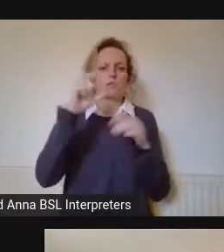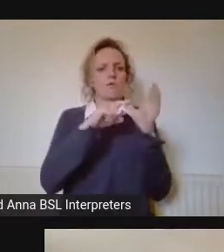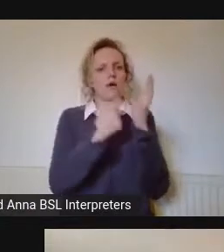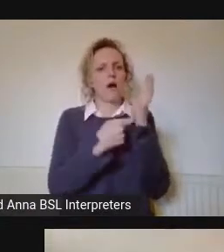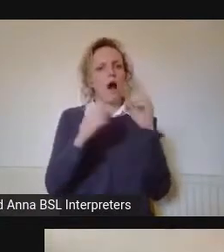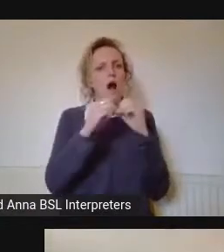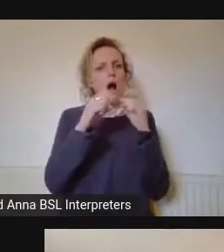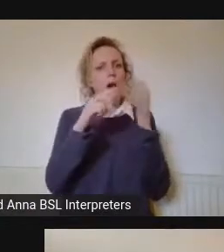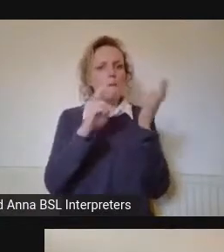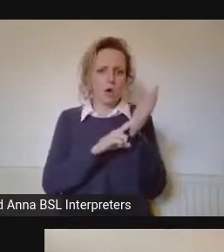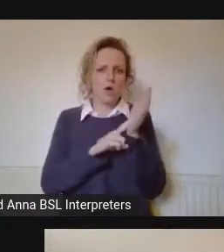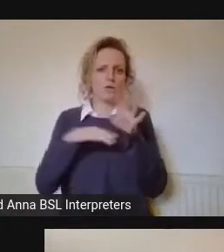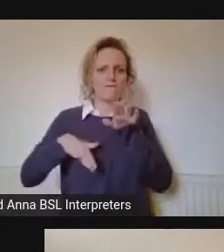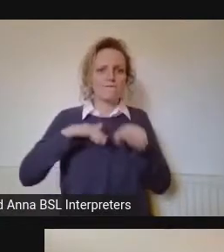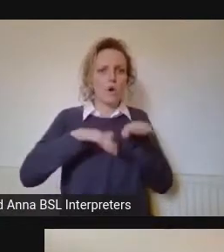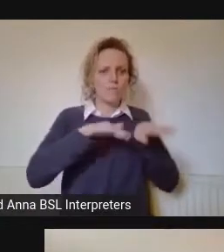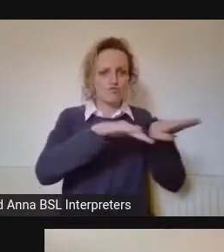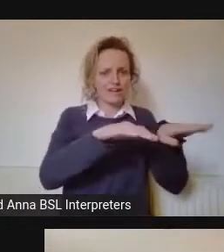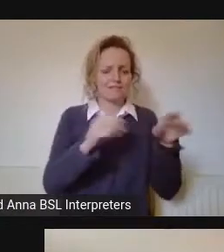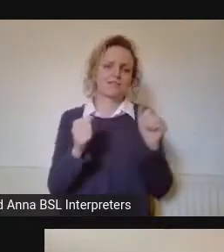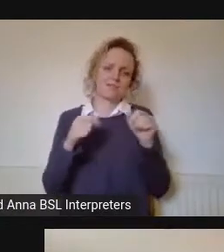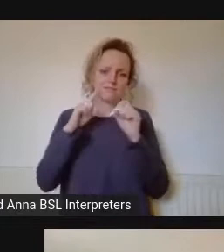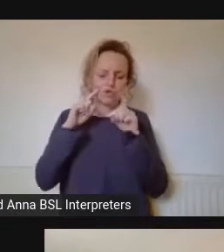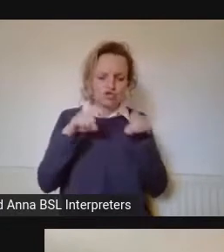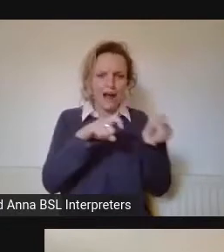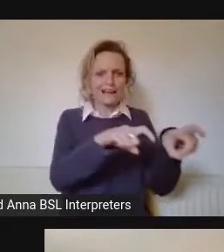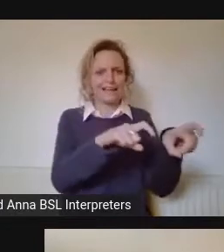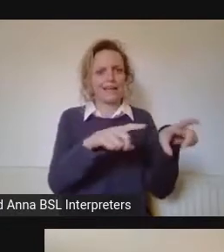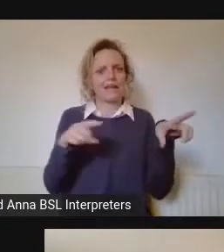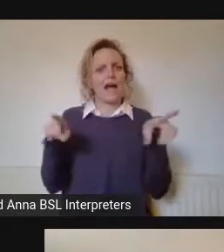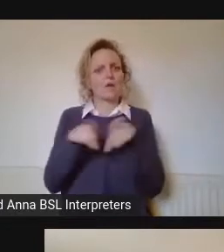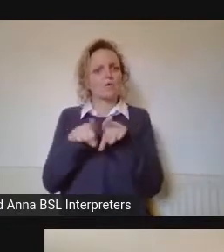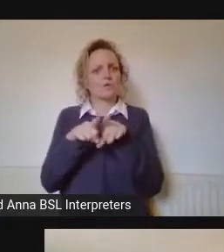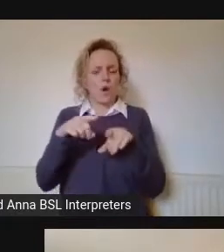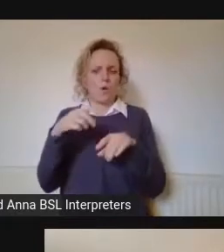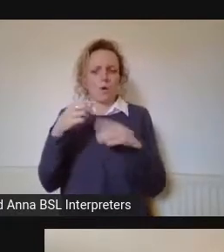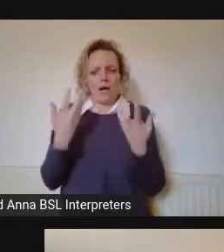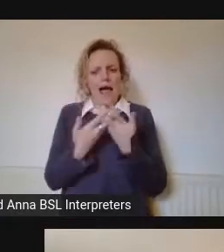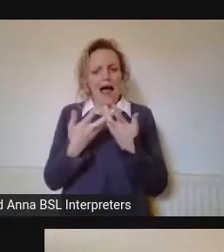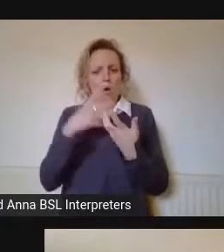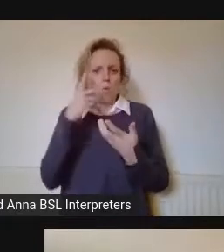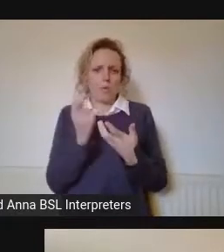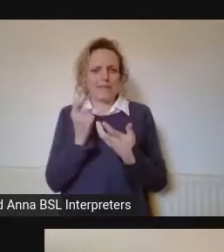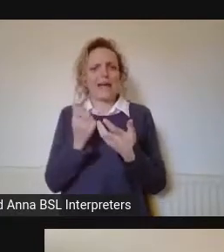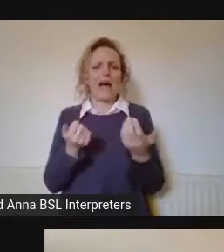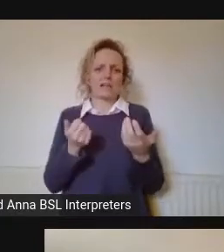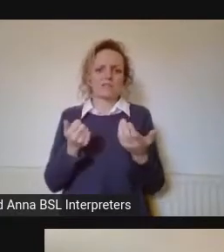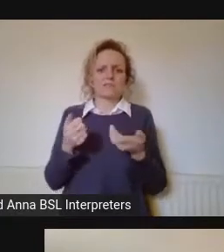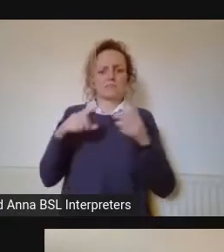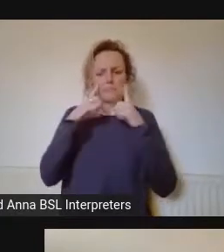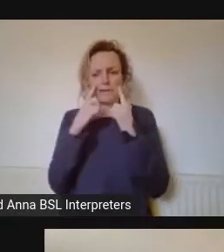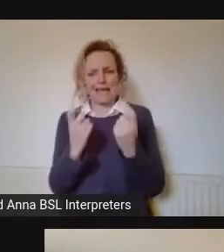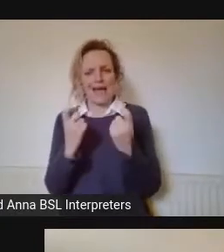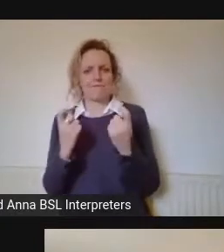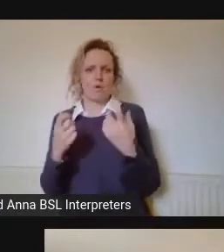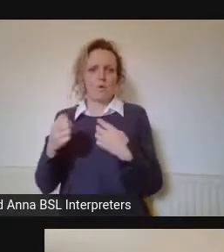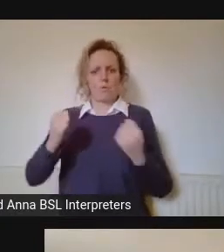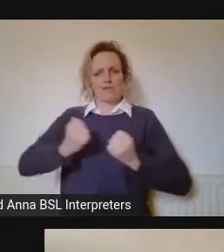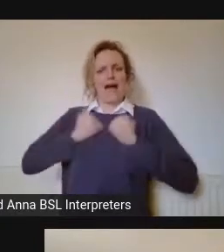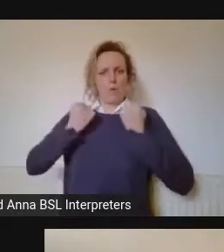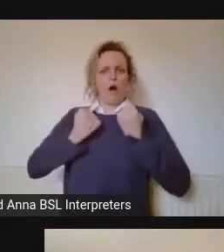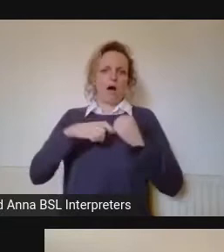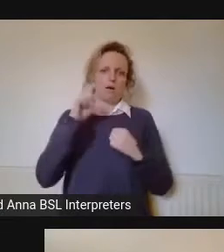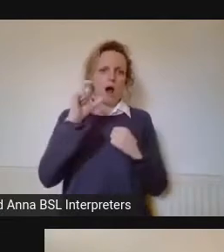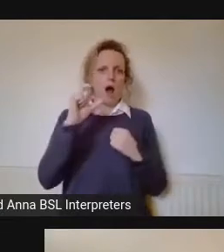we can offset, in a sense, some of our and mitigate some of our climate actions. So I was keen in this particular panel